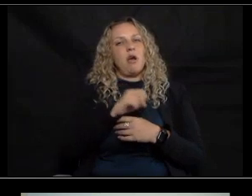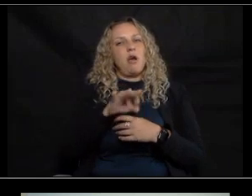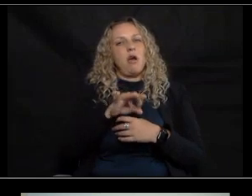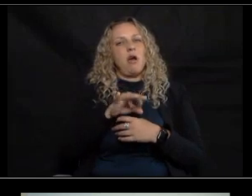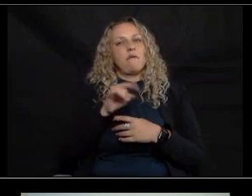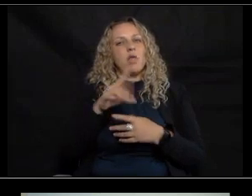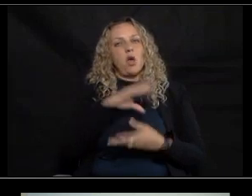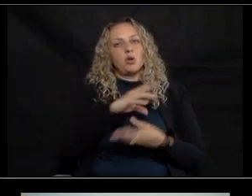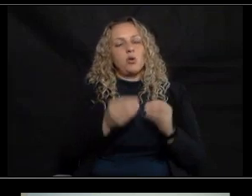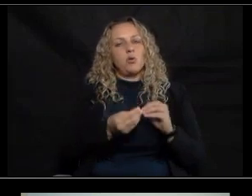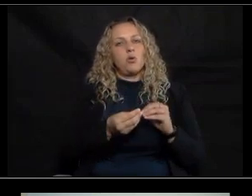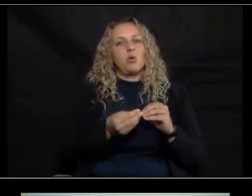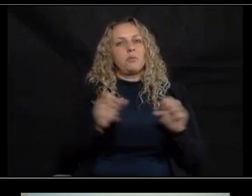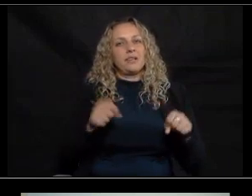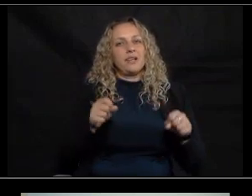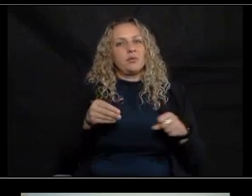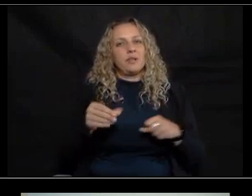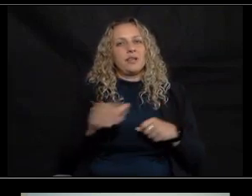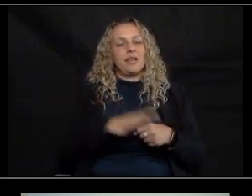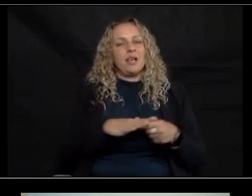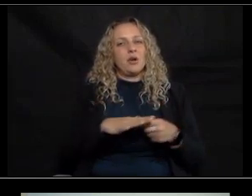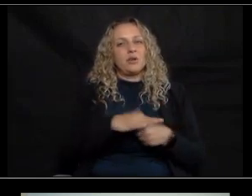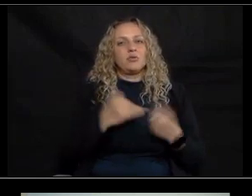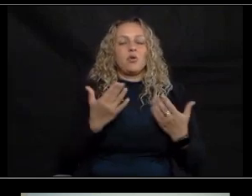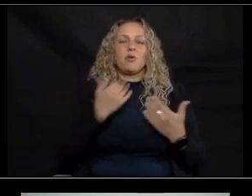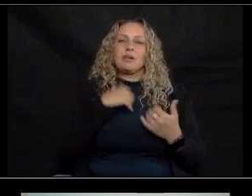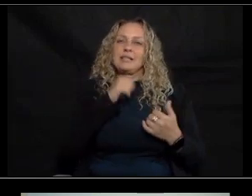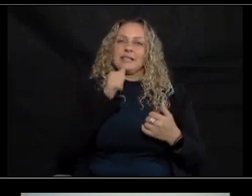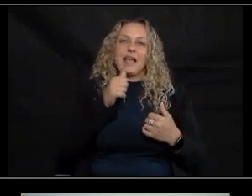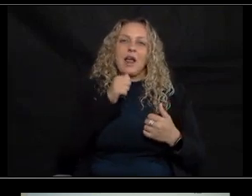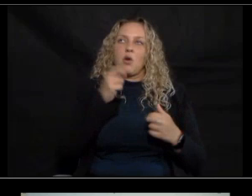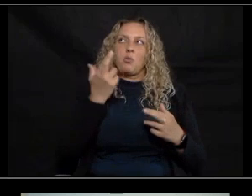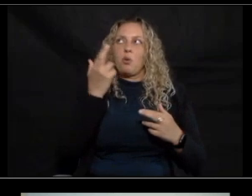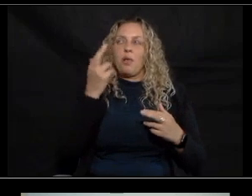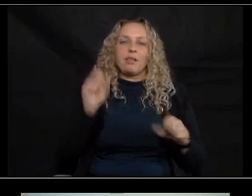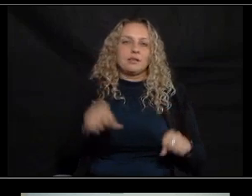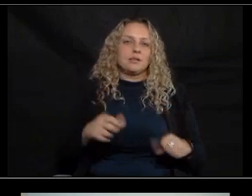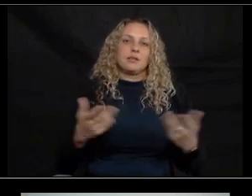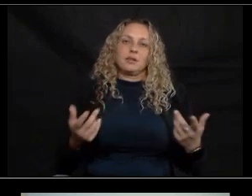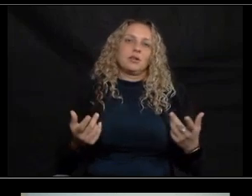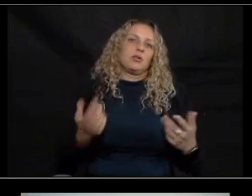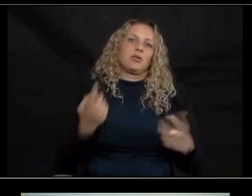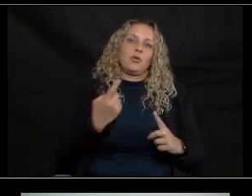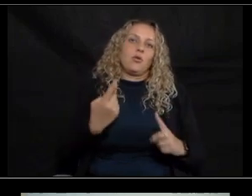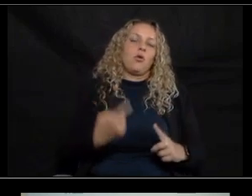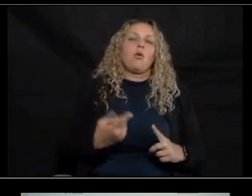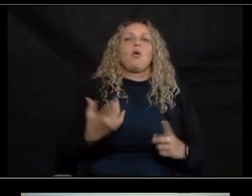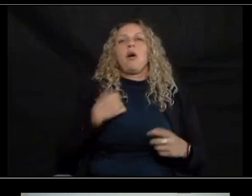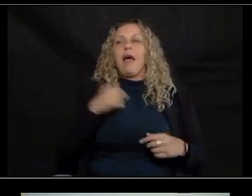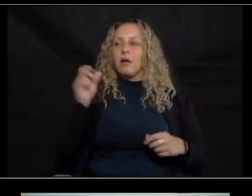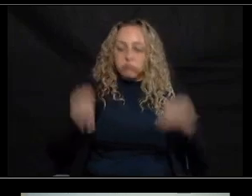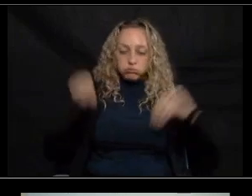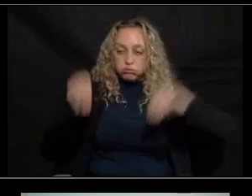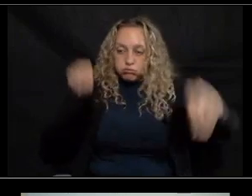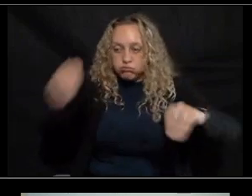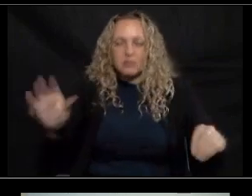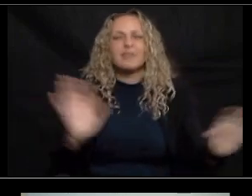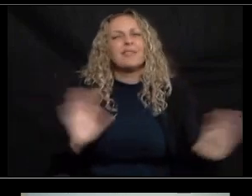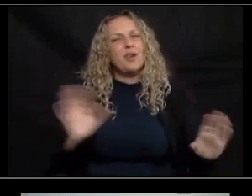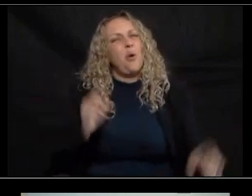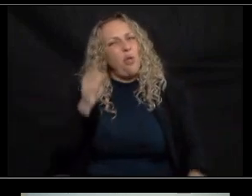the total potential planting area. So it's not an unrealistic goal of planting every single empty spot in the city. It's